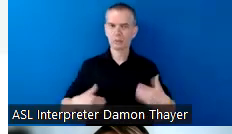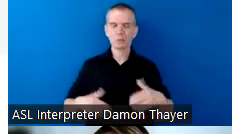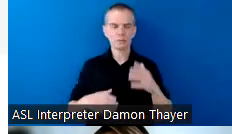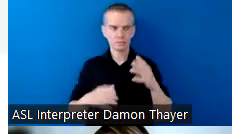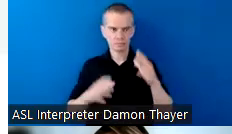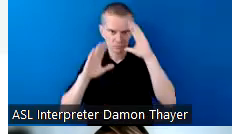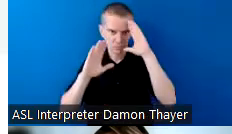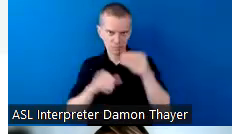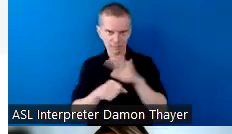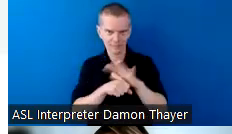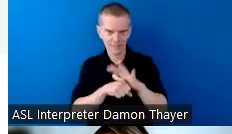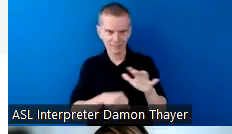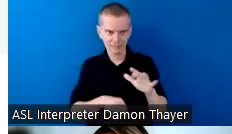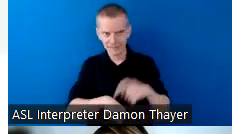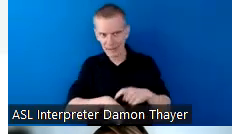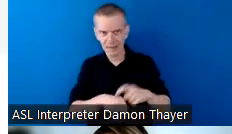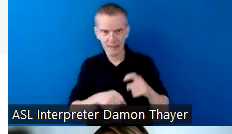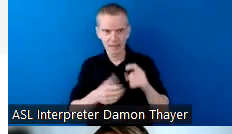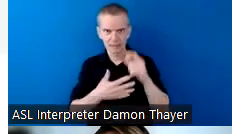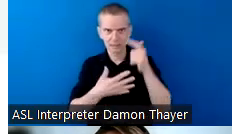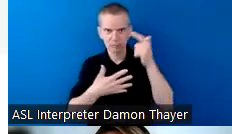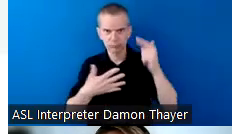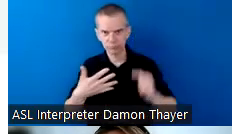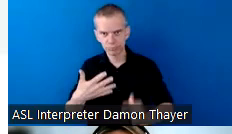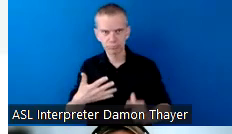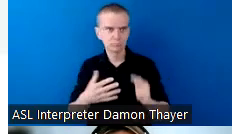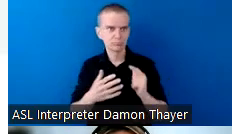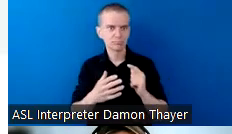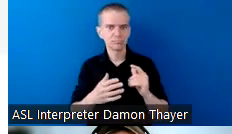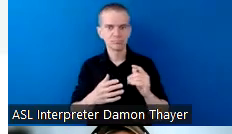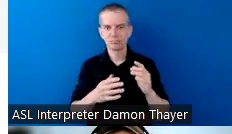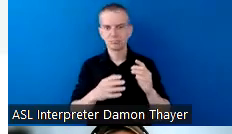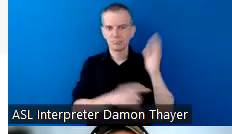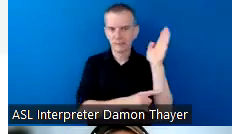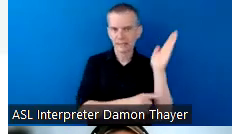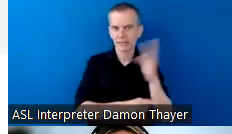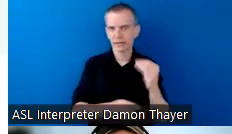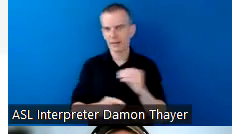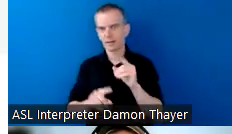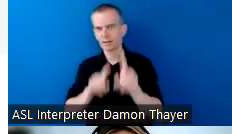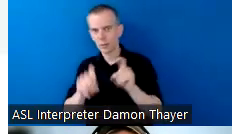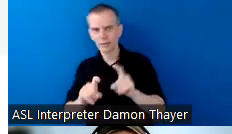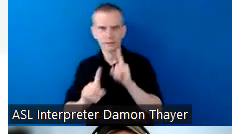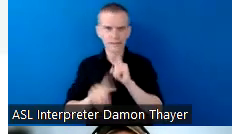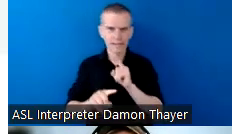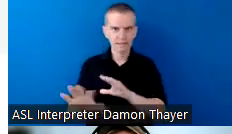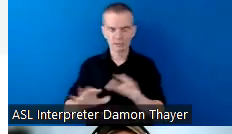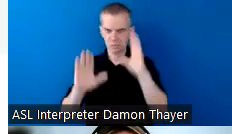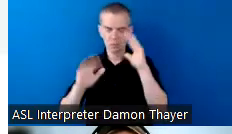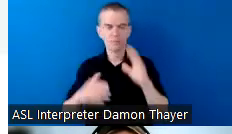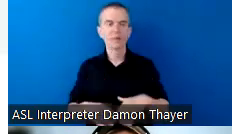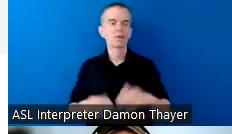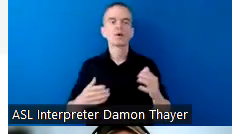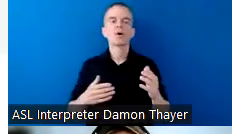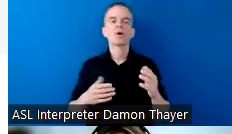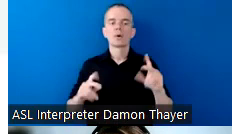have a space to cover and address some of your questions. But the agenda for today, again, welcome and introductions.